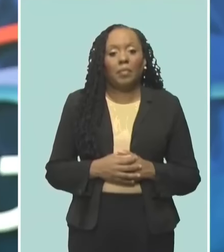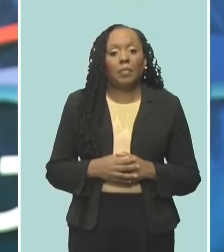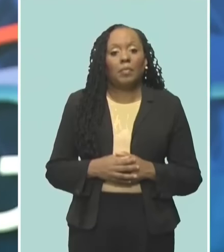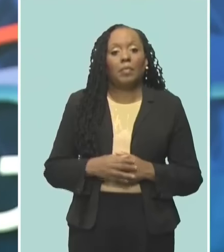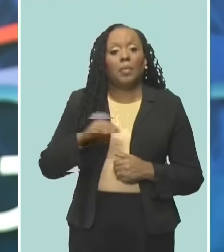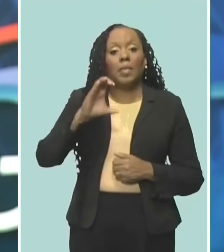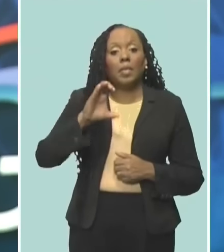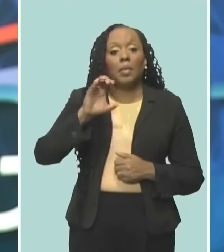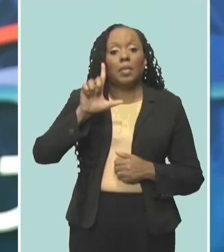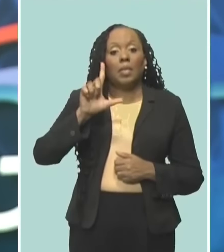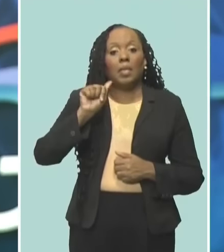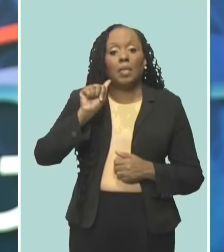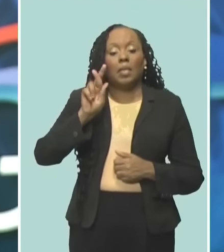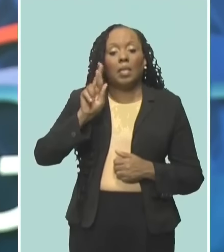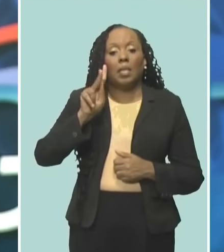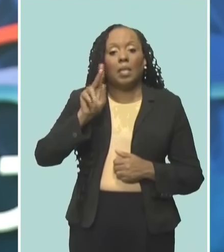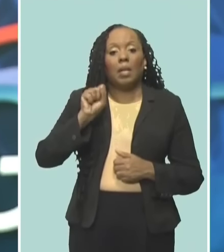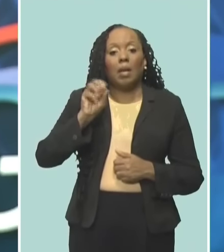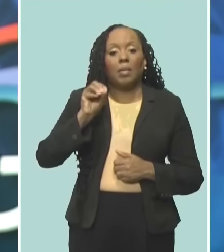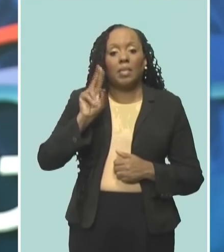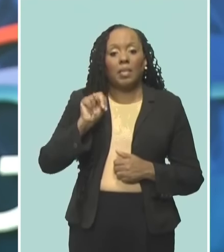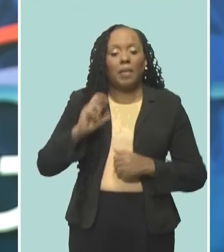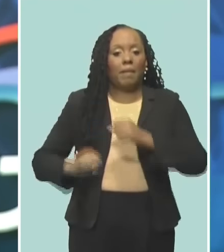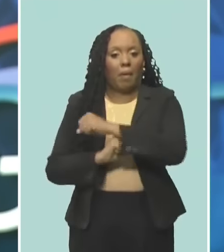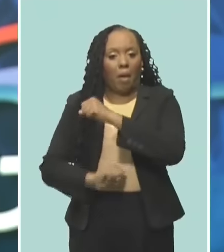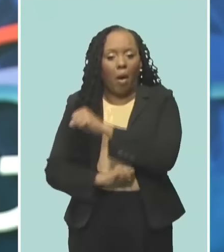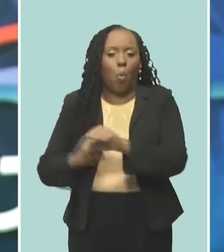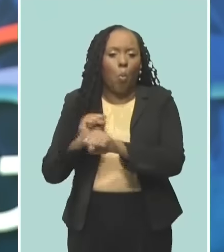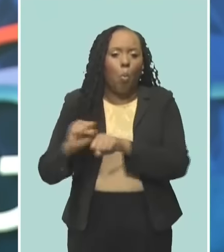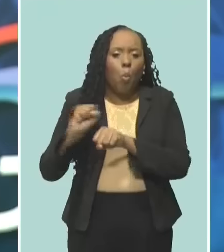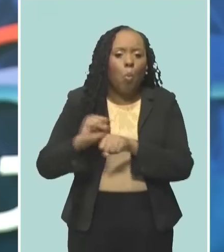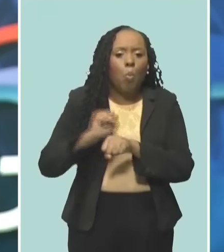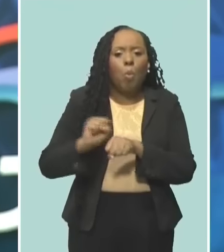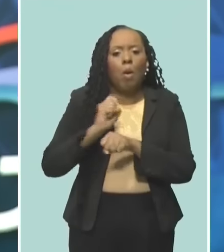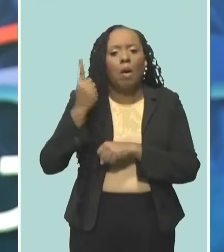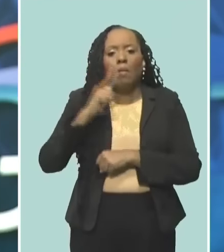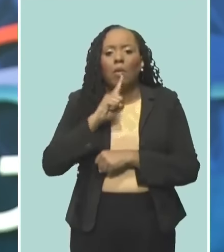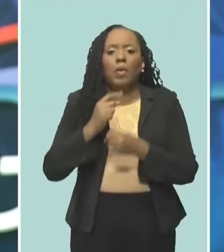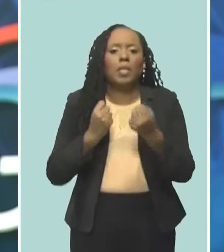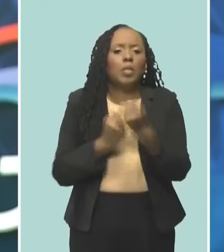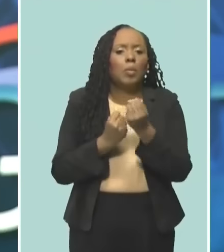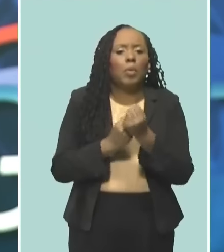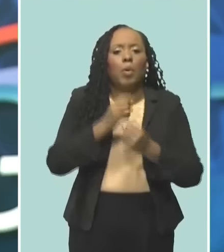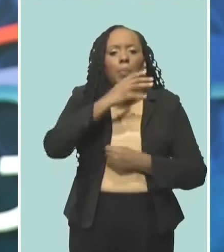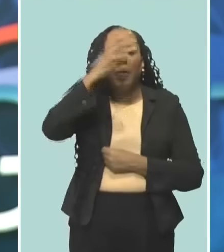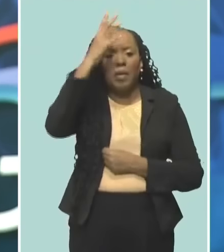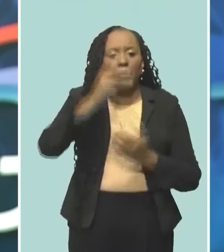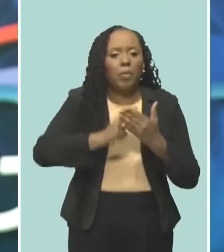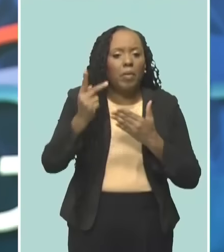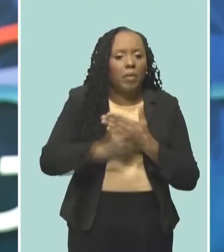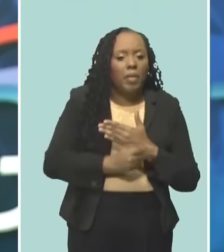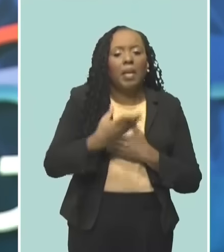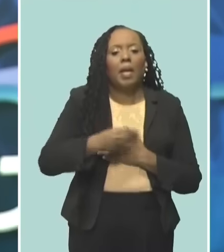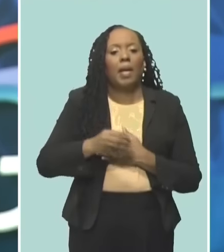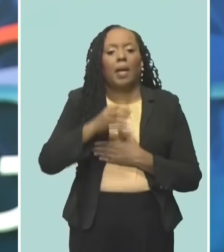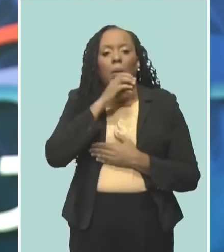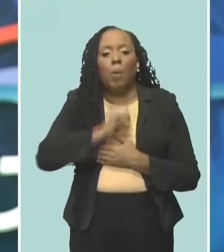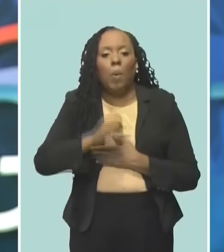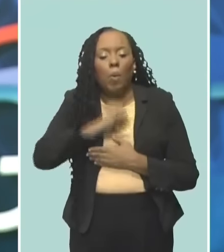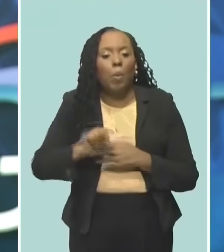the Clarkson Foundation is working hard to strengthen support for its parenting programs and the initiatives for the disabled and